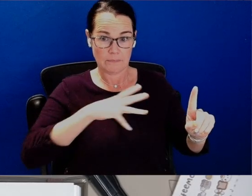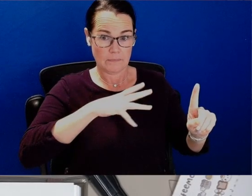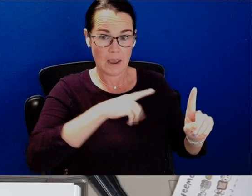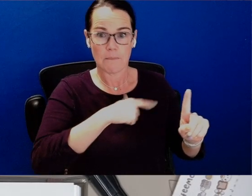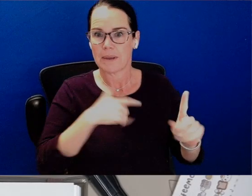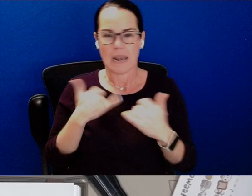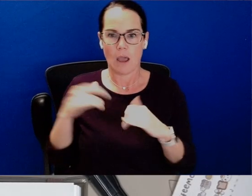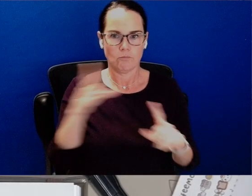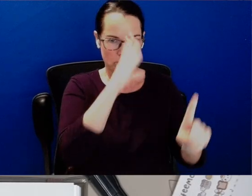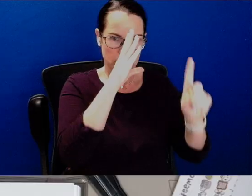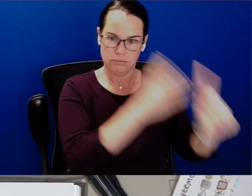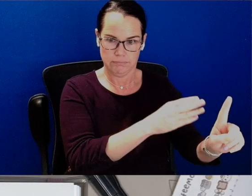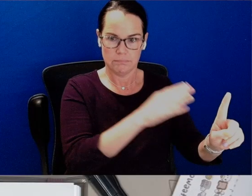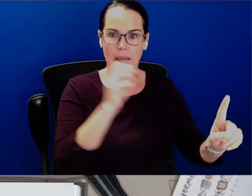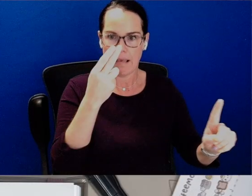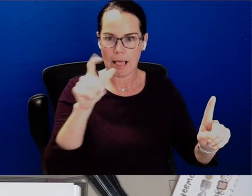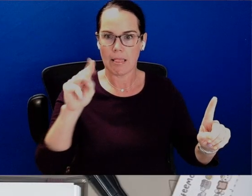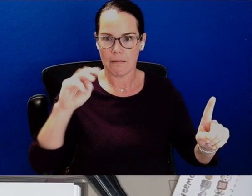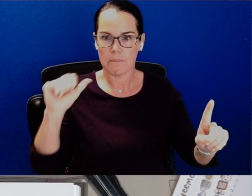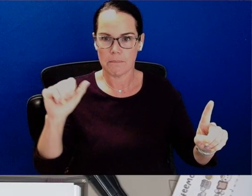Hellmann's convert.